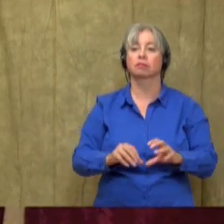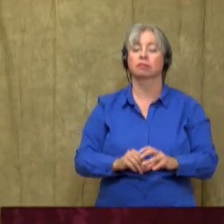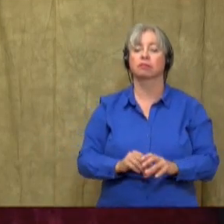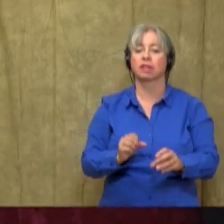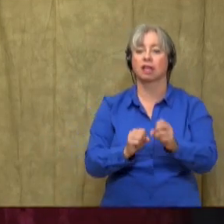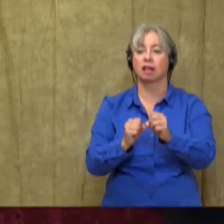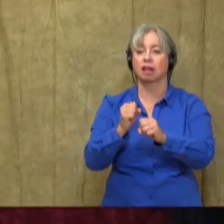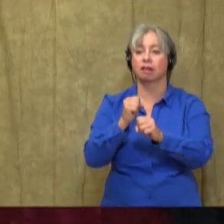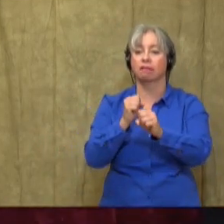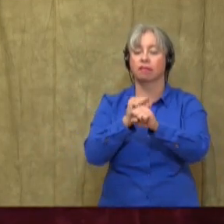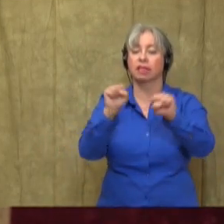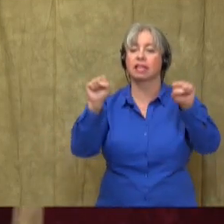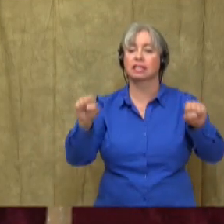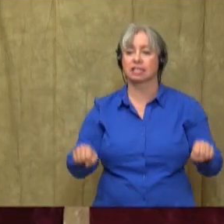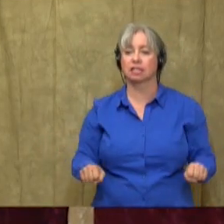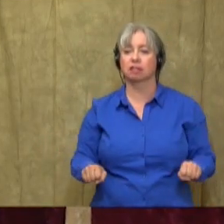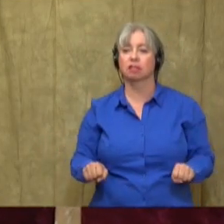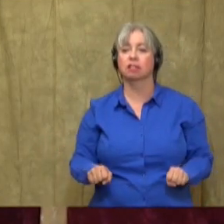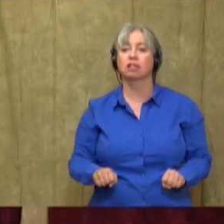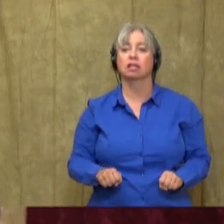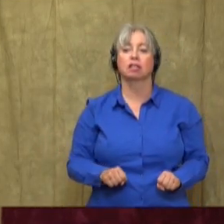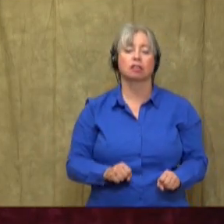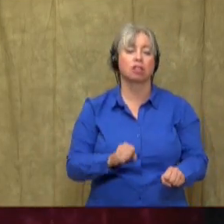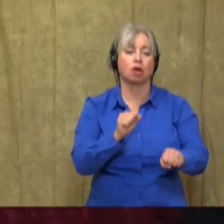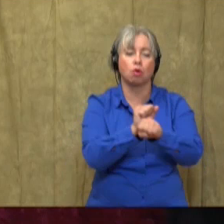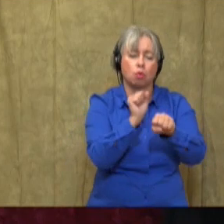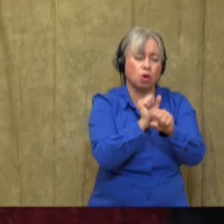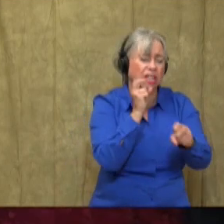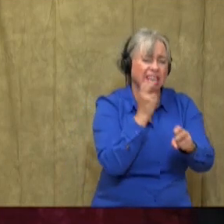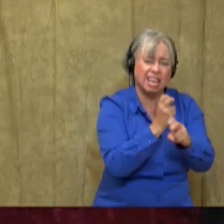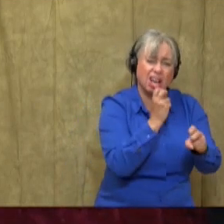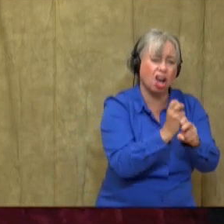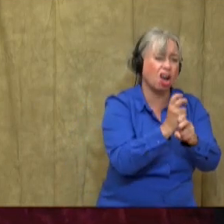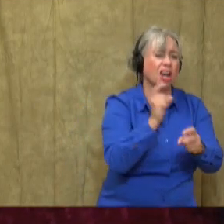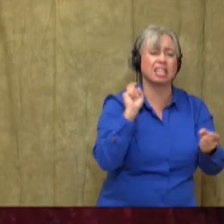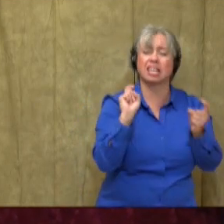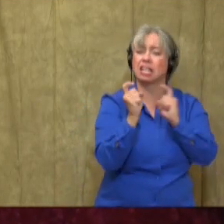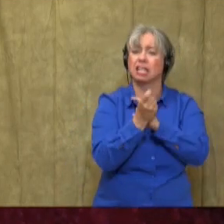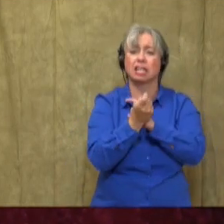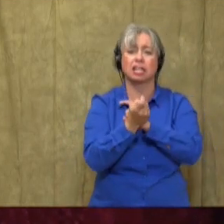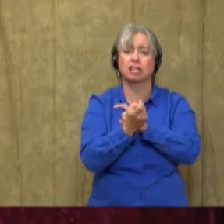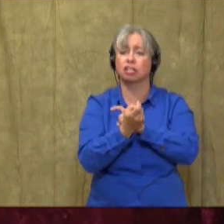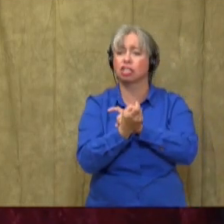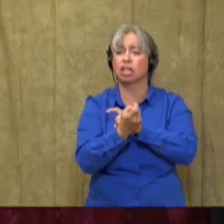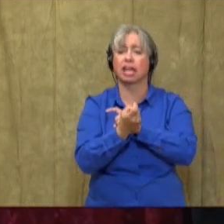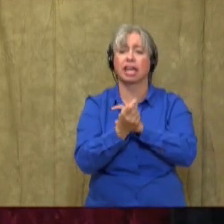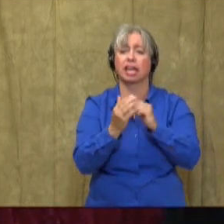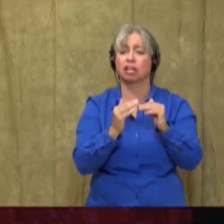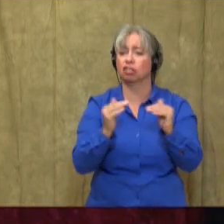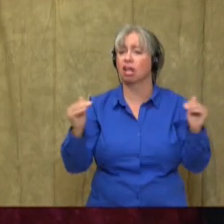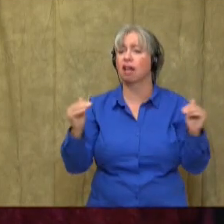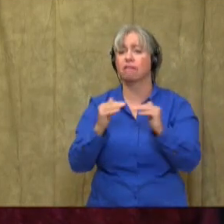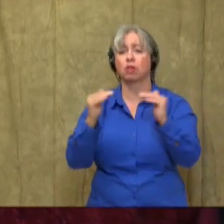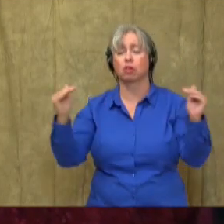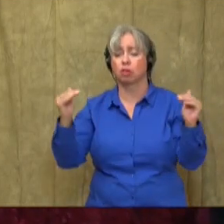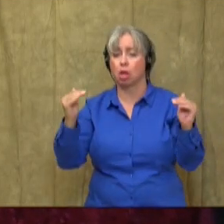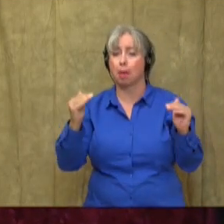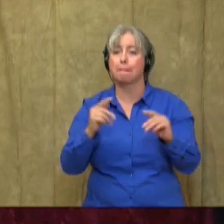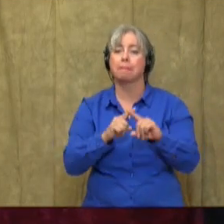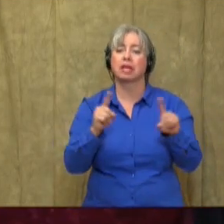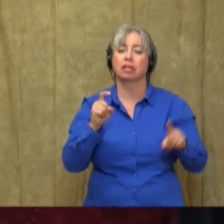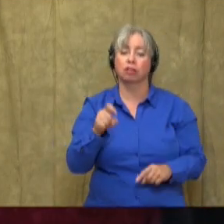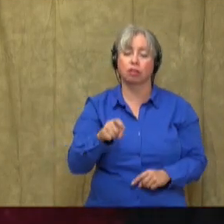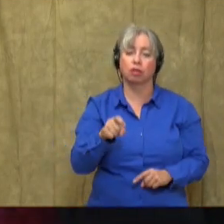So working hard rarely changed your status, but you were expected to perform whatever duties were in